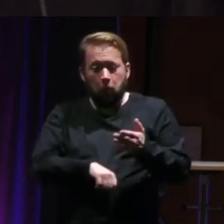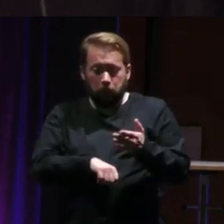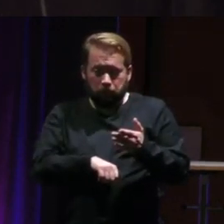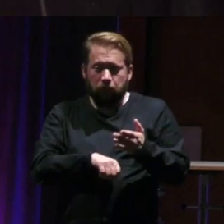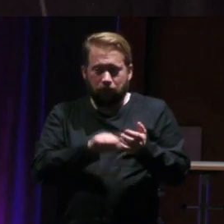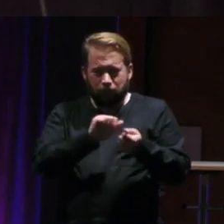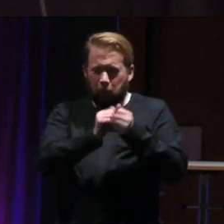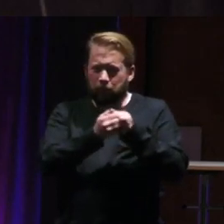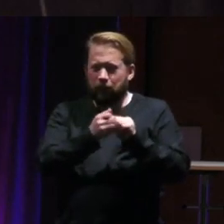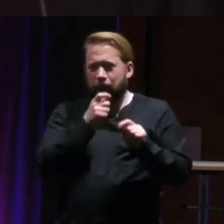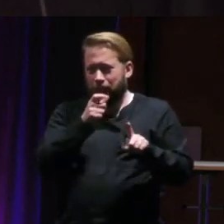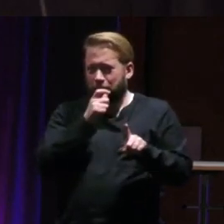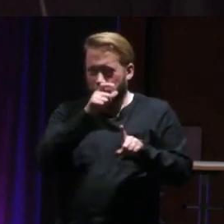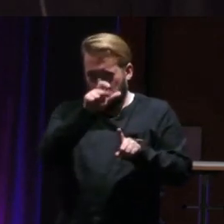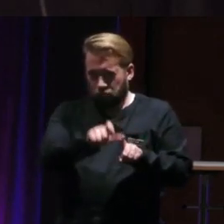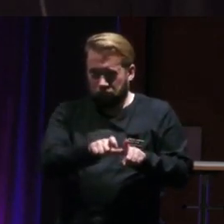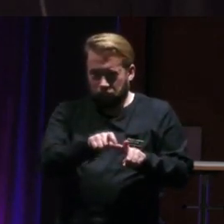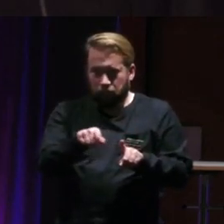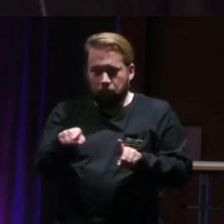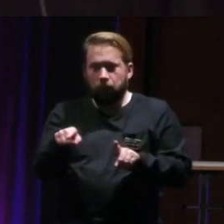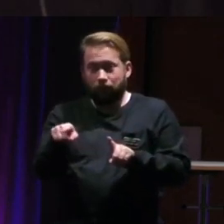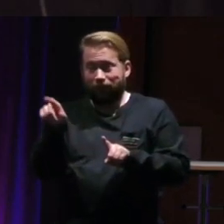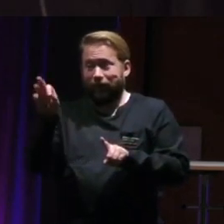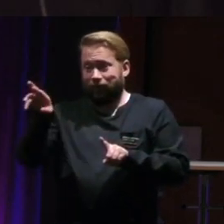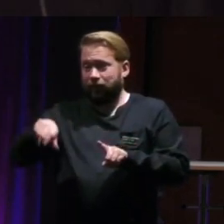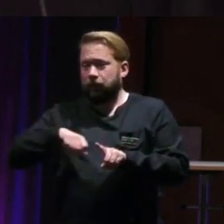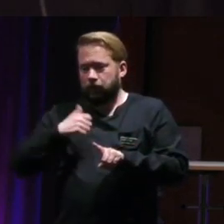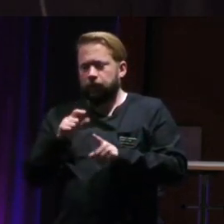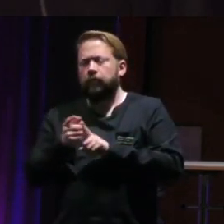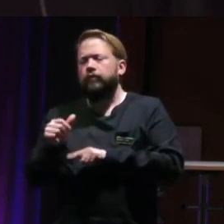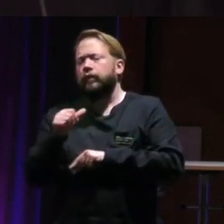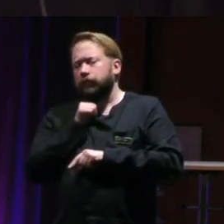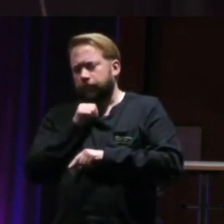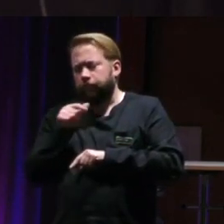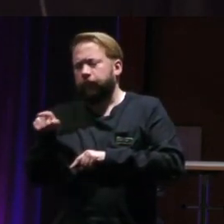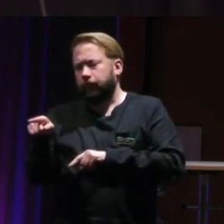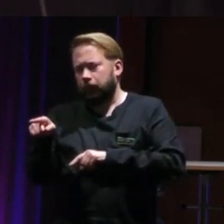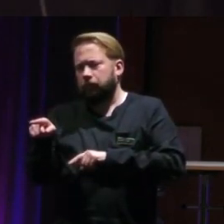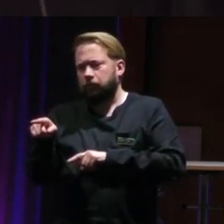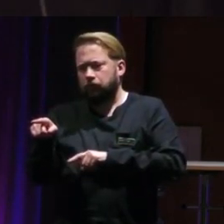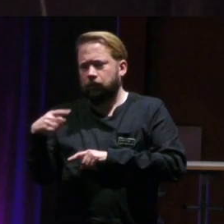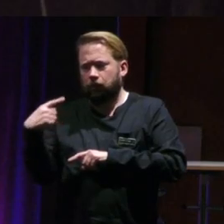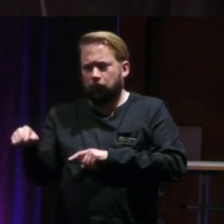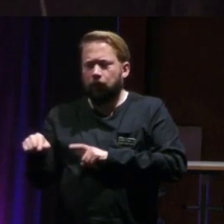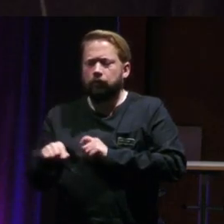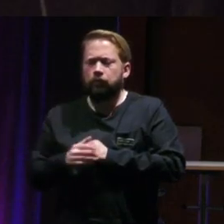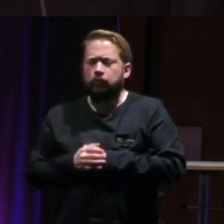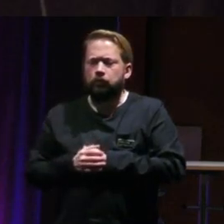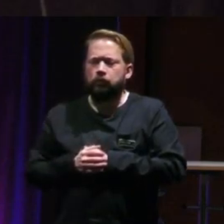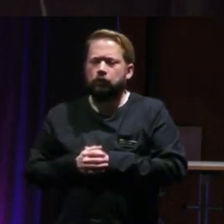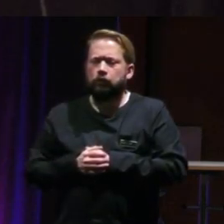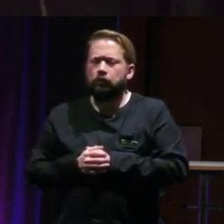which was, you know, a big shock, even for us. And